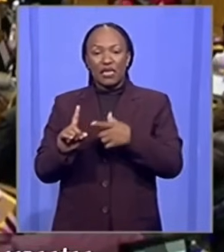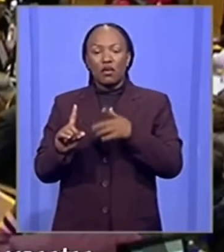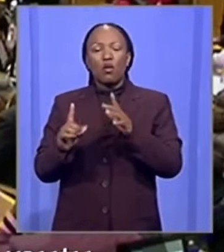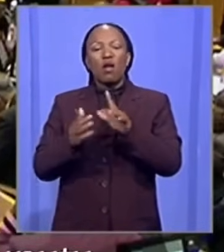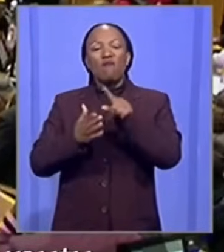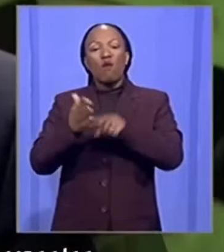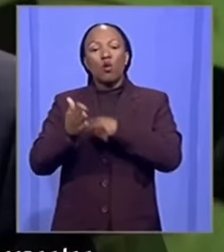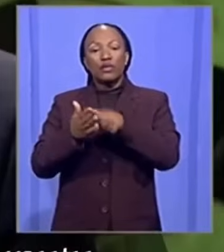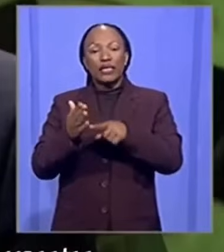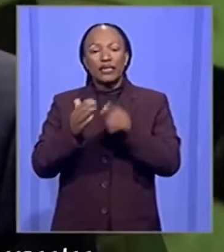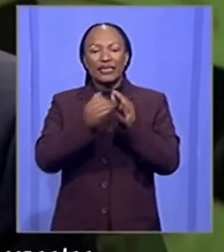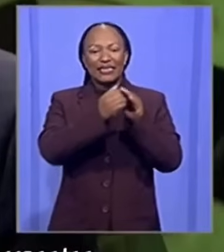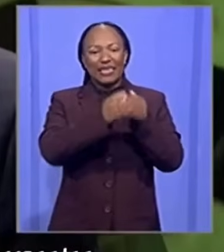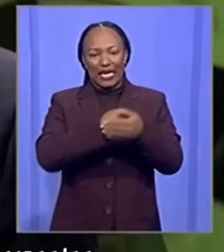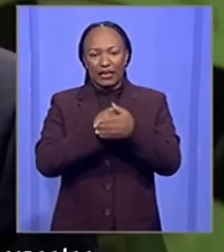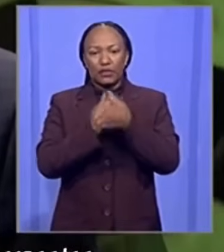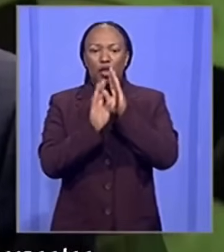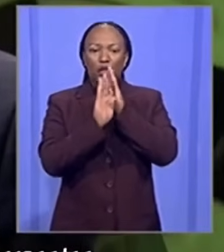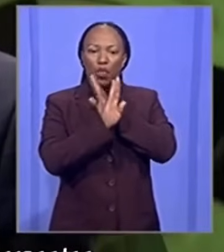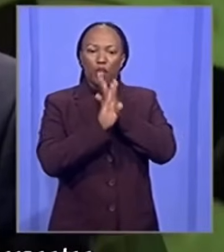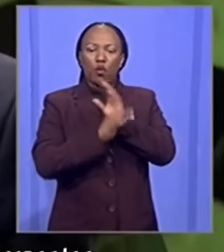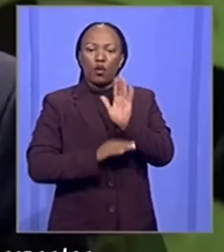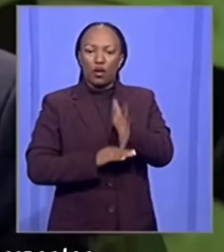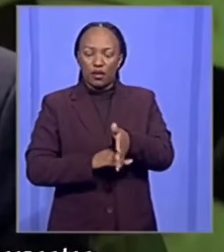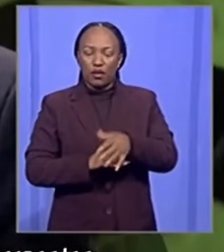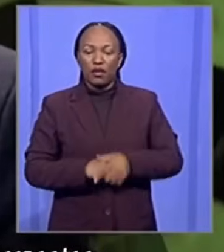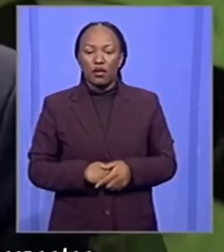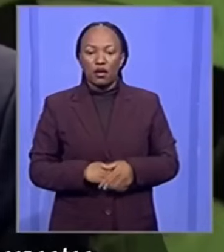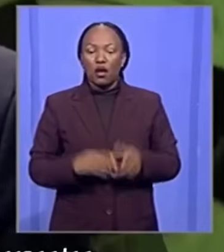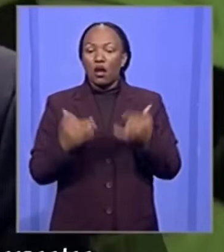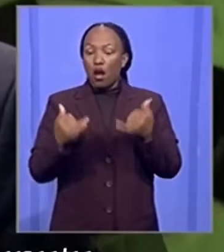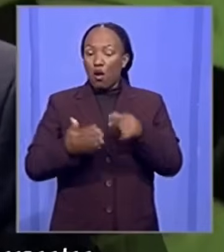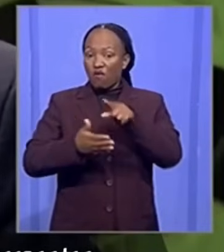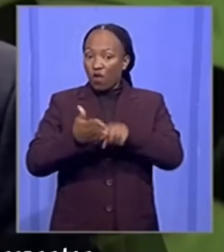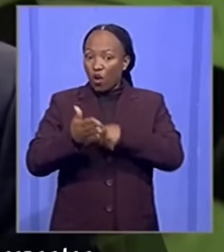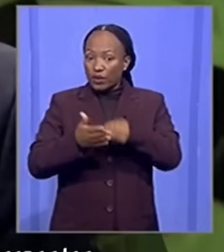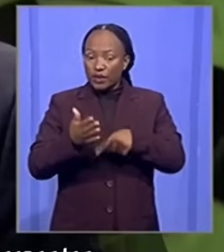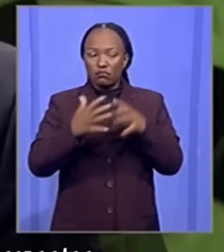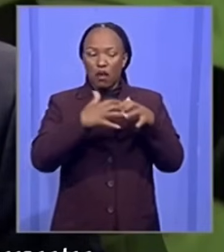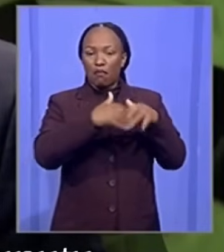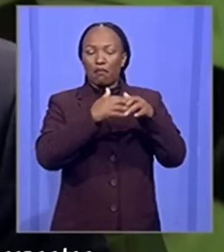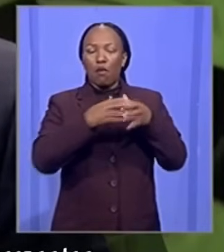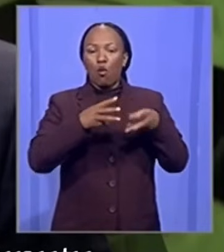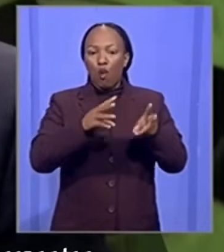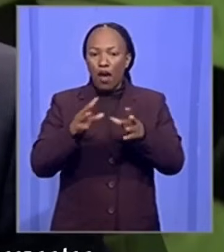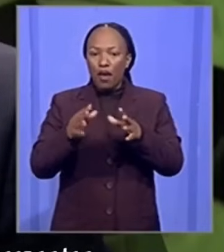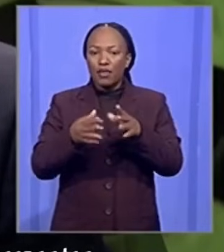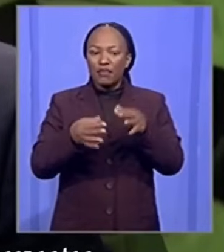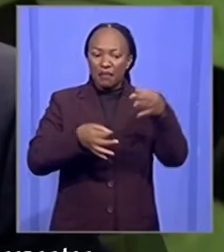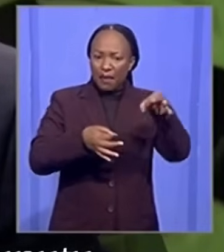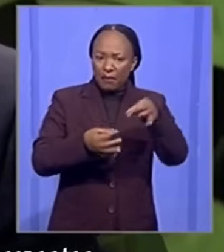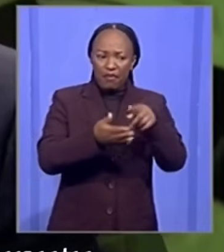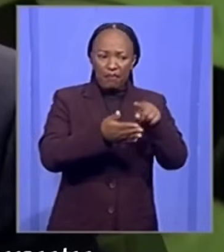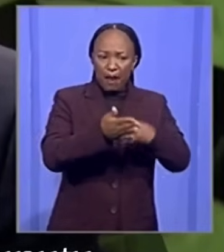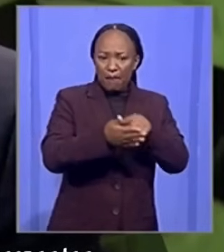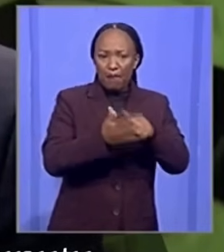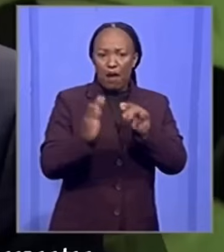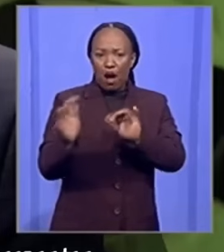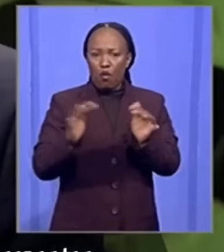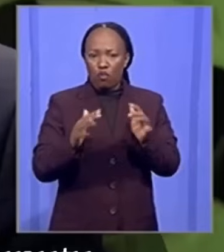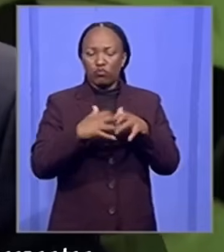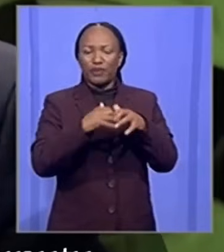lekunutu. We are currently busy setting up the voting infrastructure as well as the balloting process that will